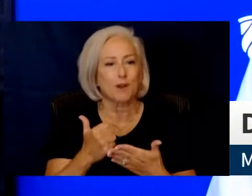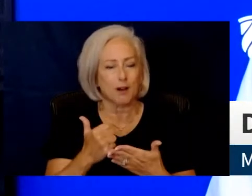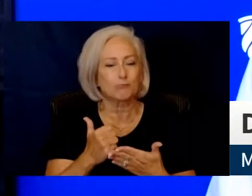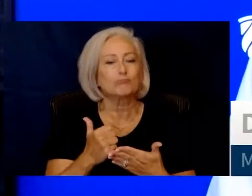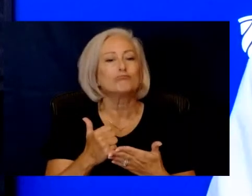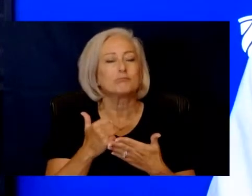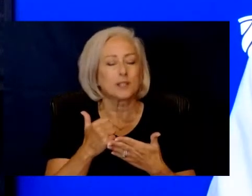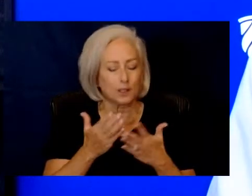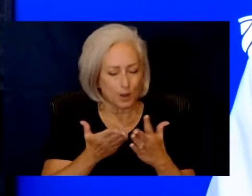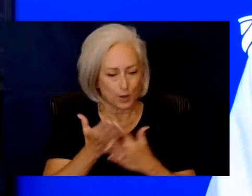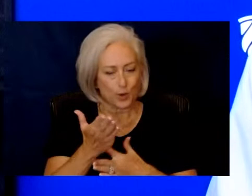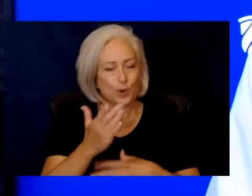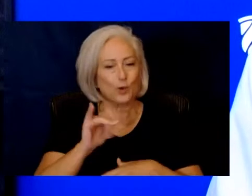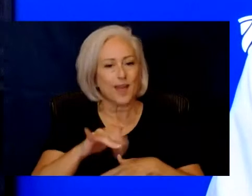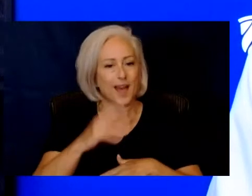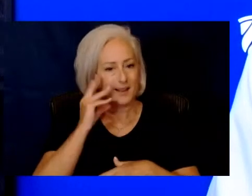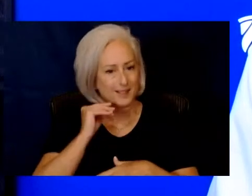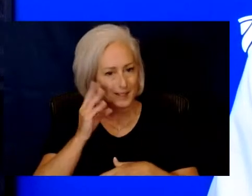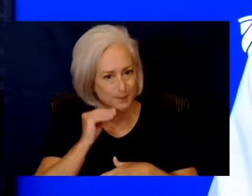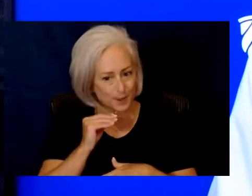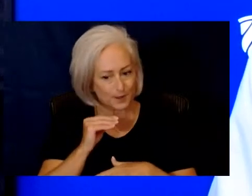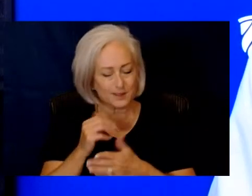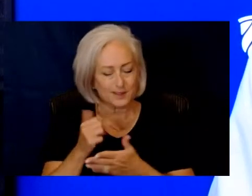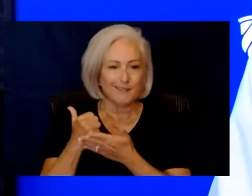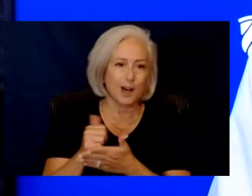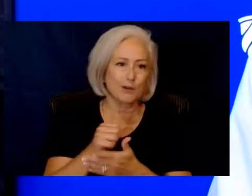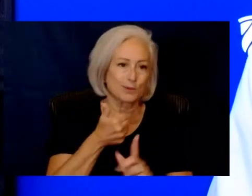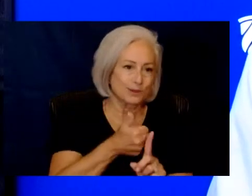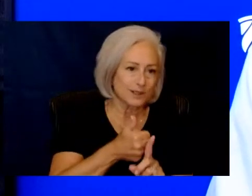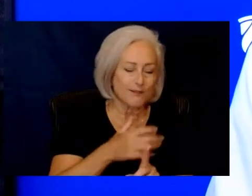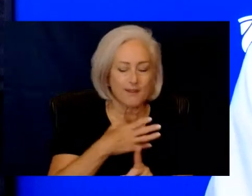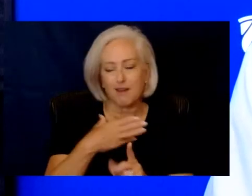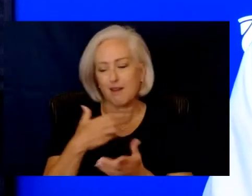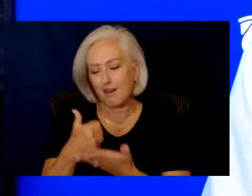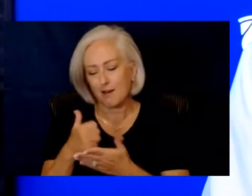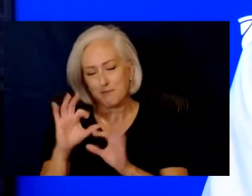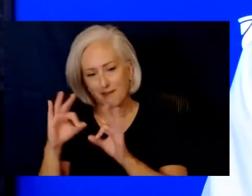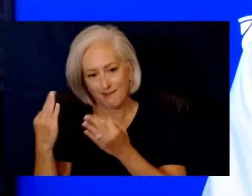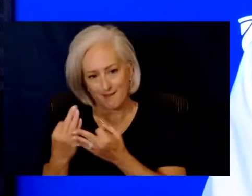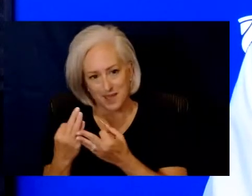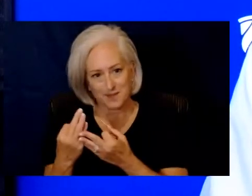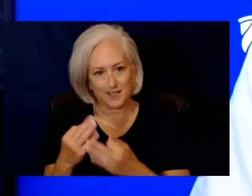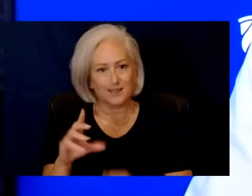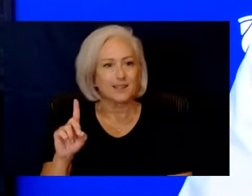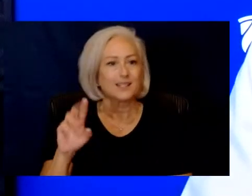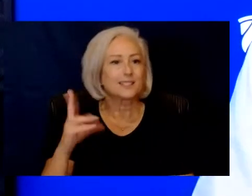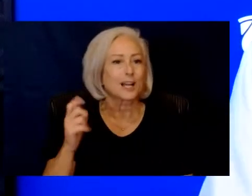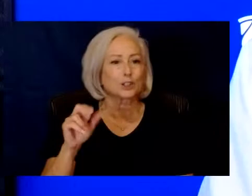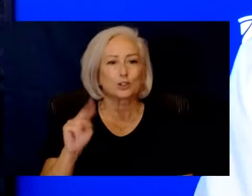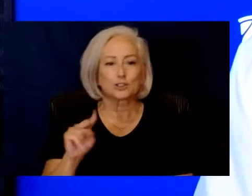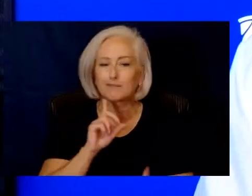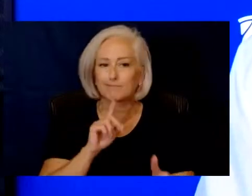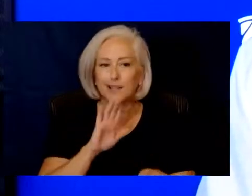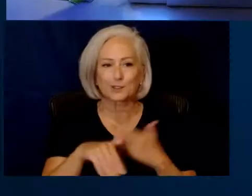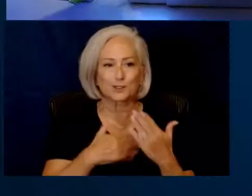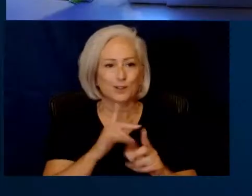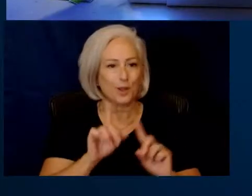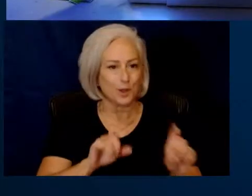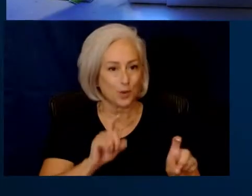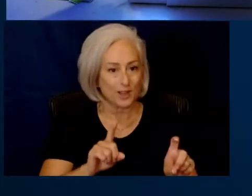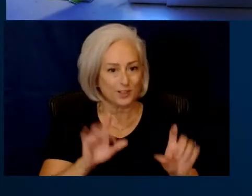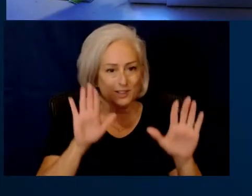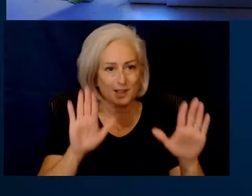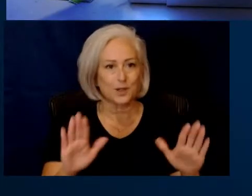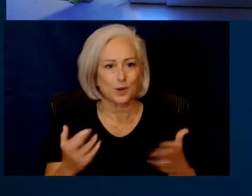if you have questions, obviously, Dr. Chen's been answering them, but just great people working here and obviously great resources. Dr.